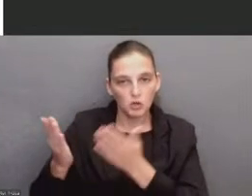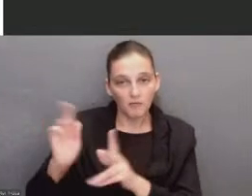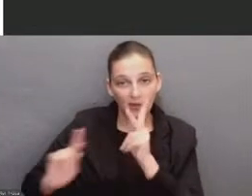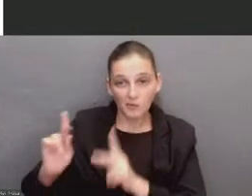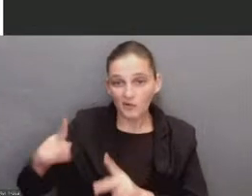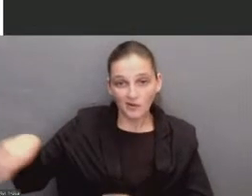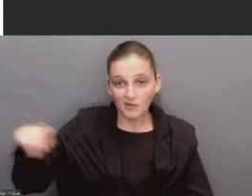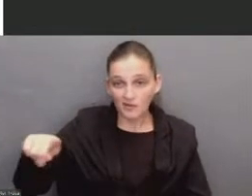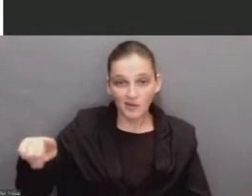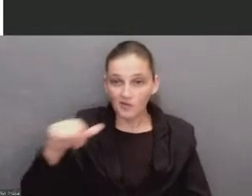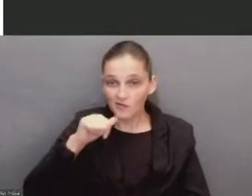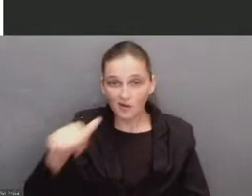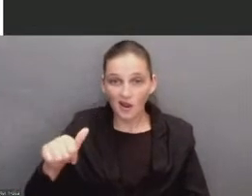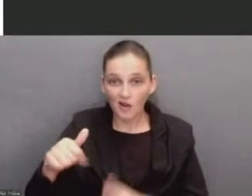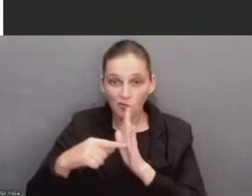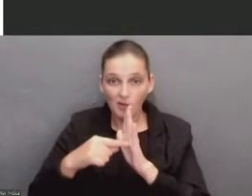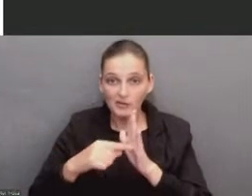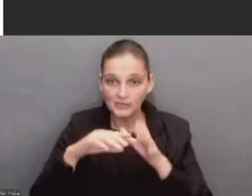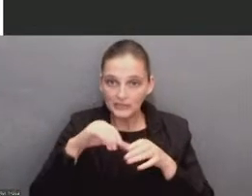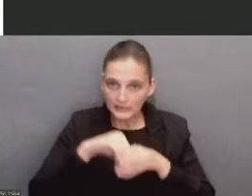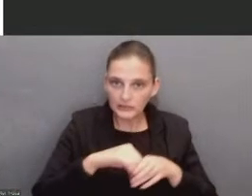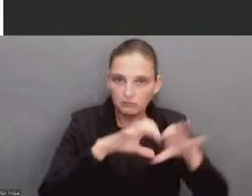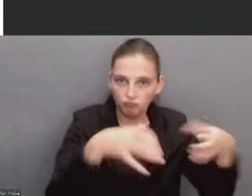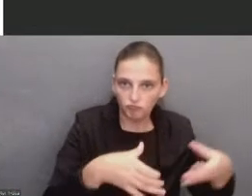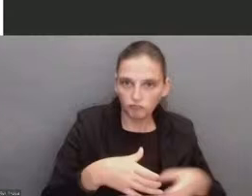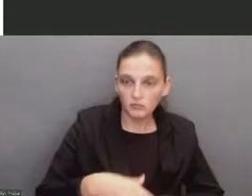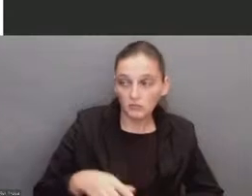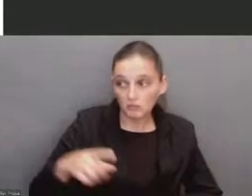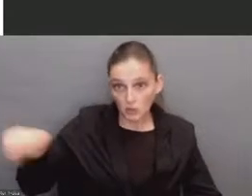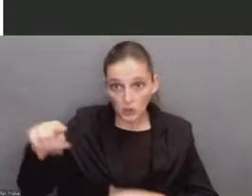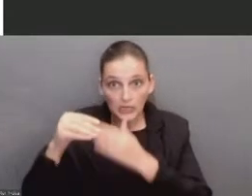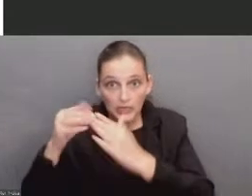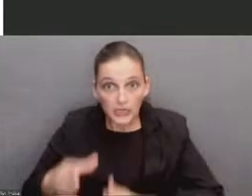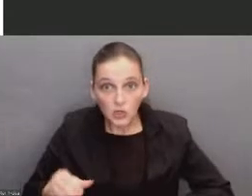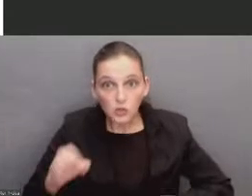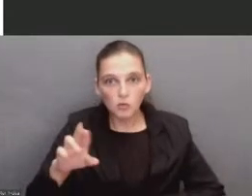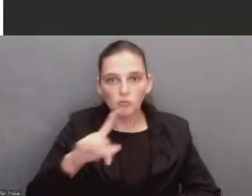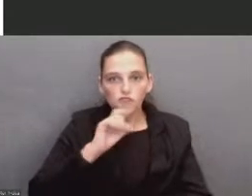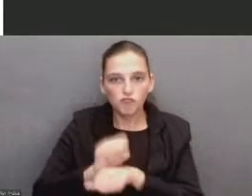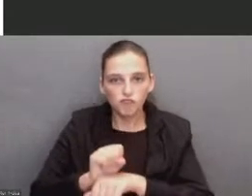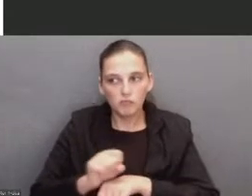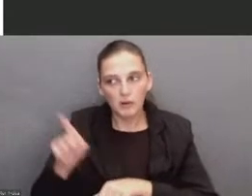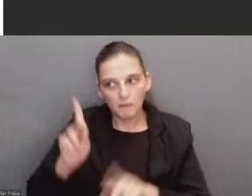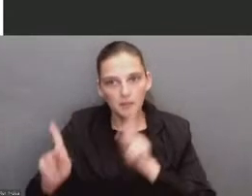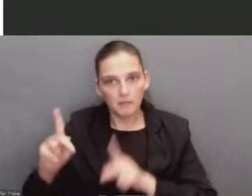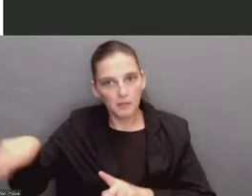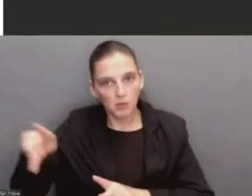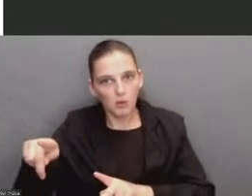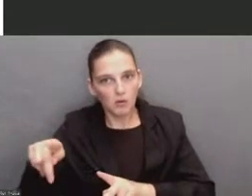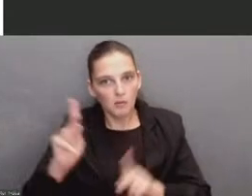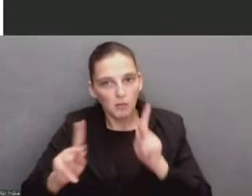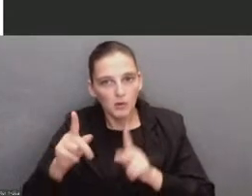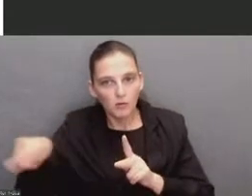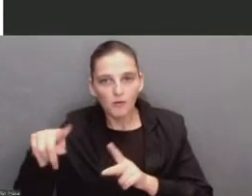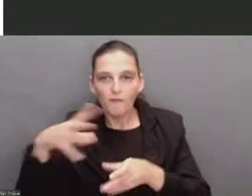that's, again, the leaders of those research studies actually, or as actual participants in trials. Again, not a